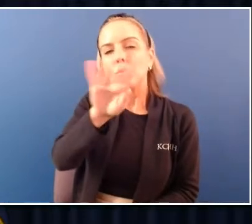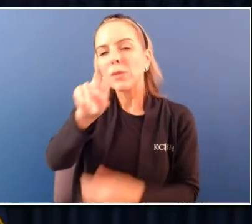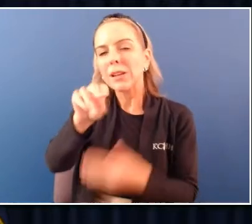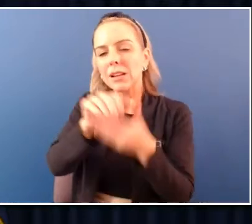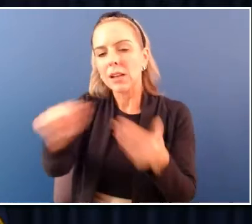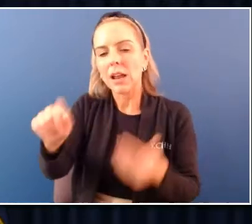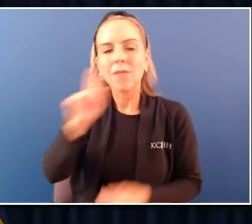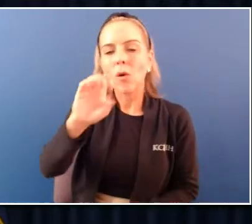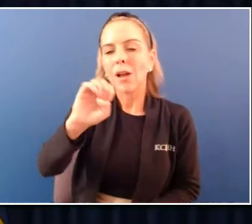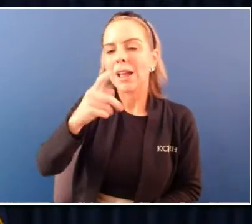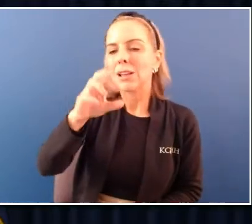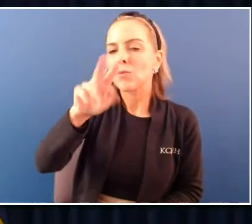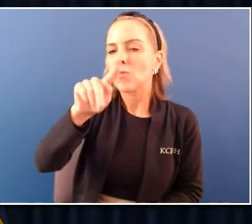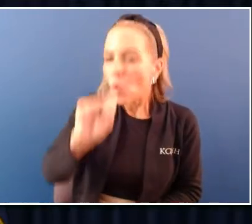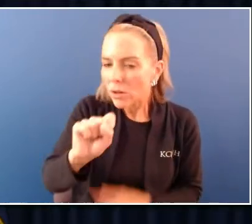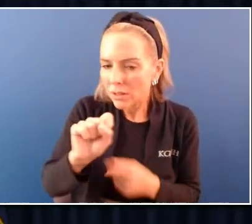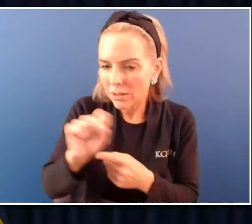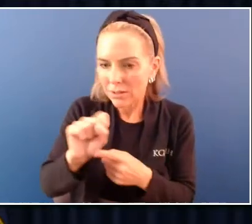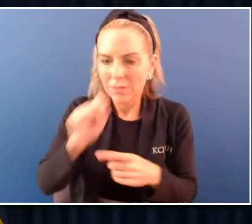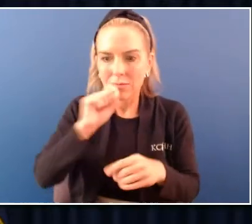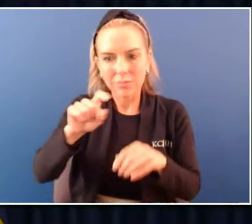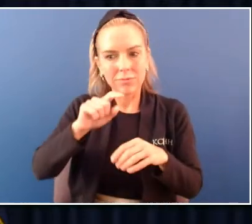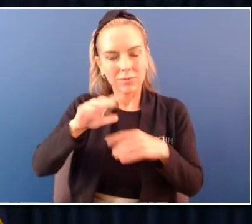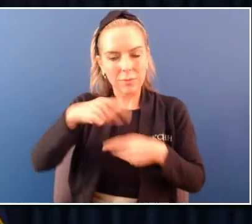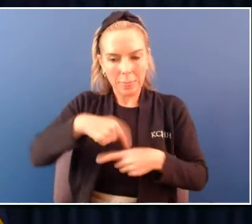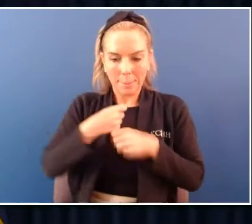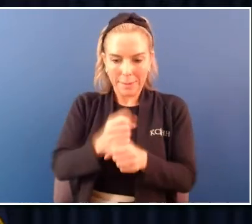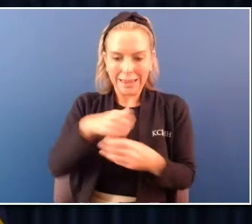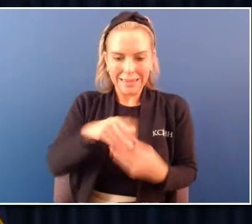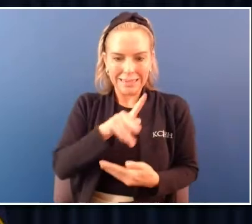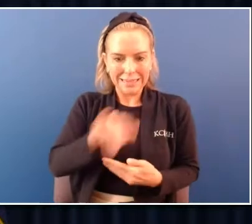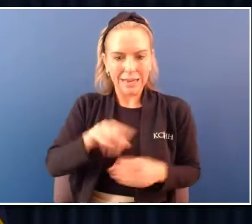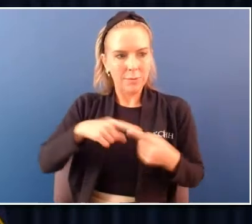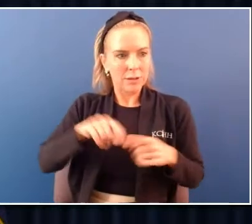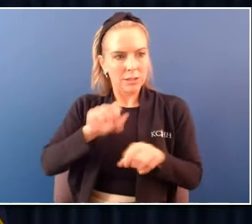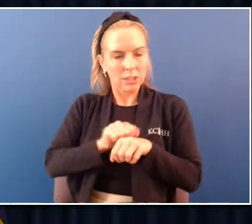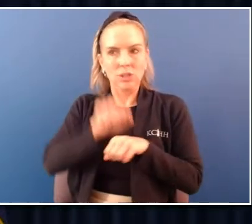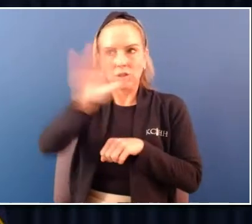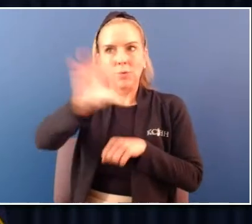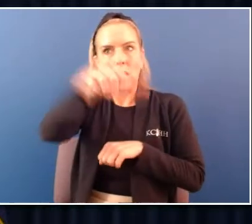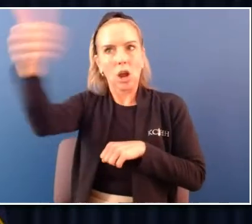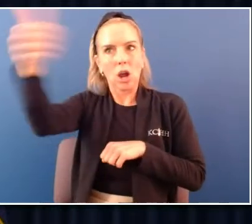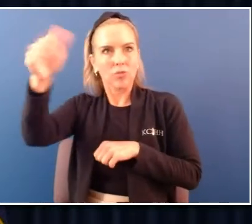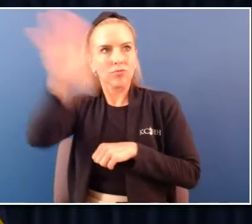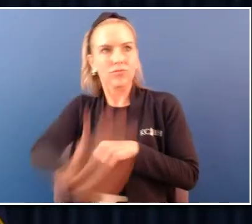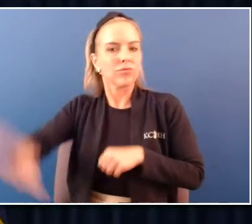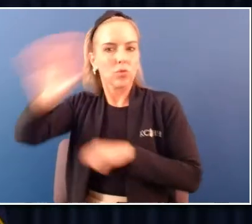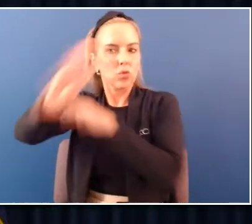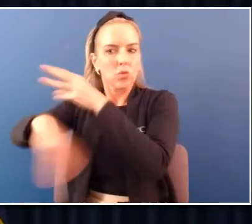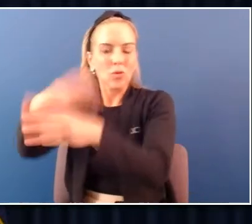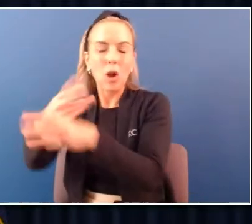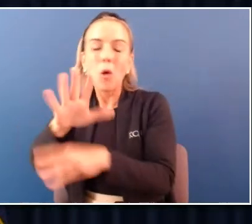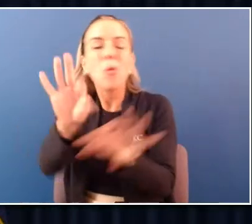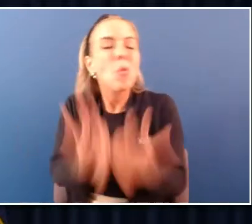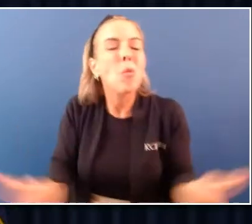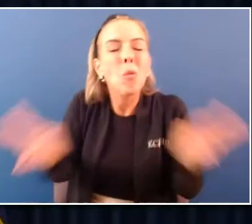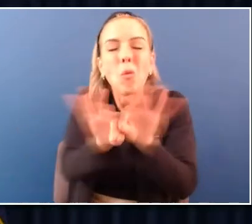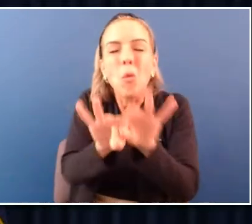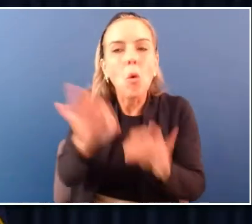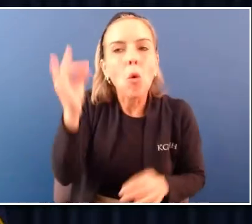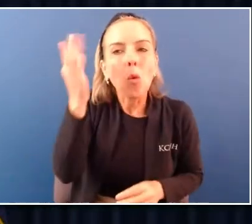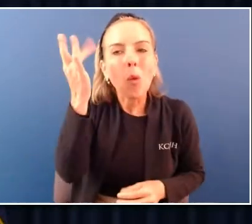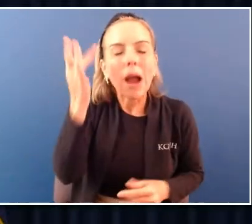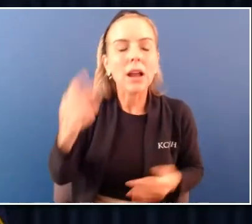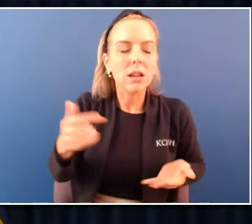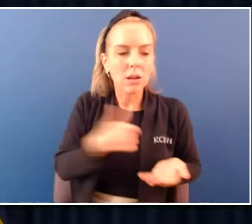a 16.6% increase over the previous year. And one of the reasons that's important is we've always touted